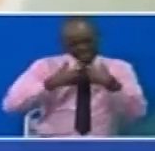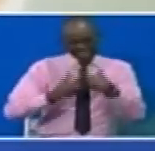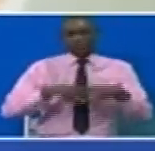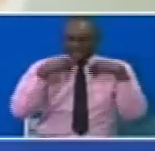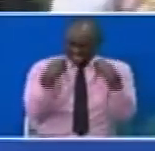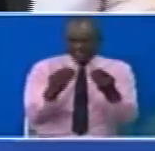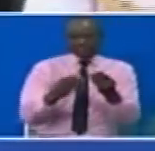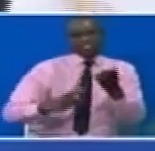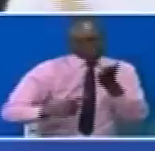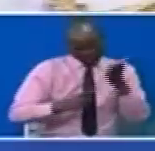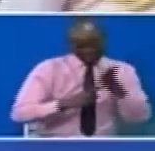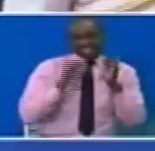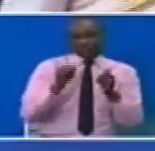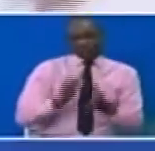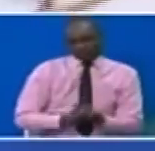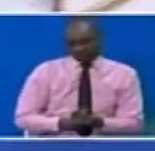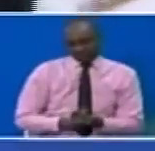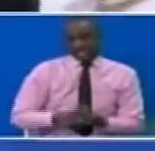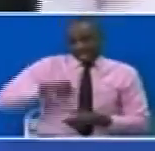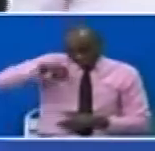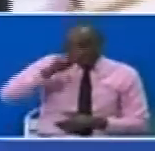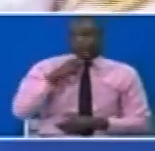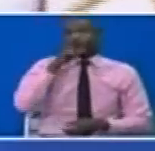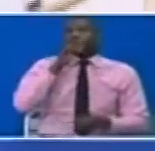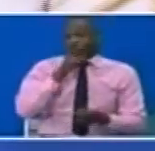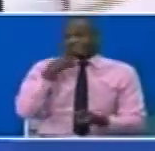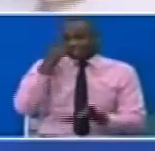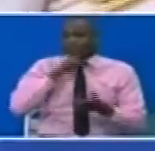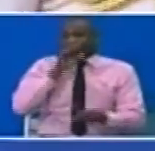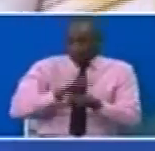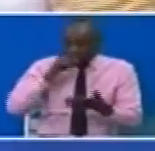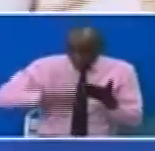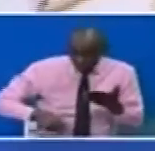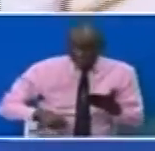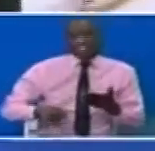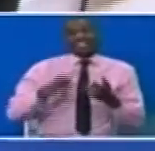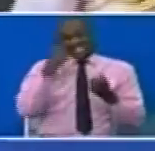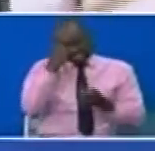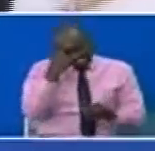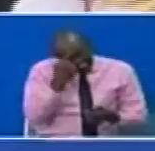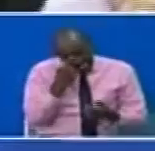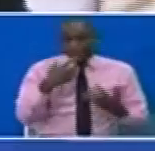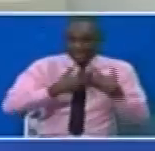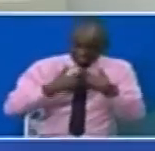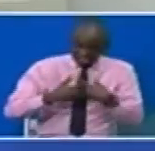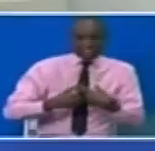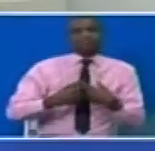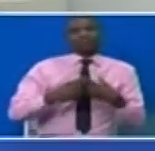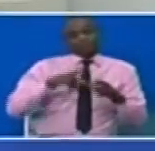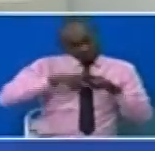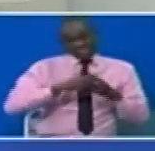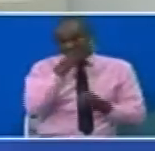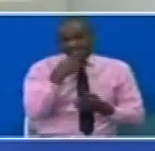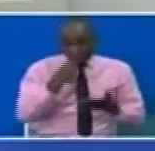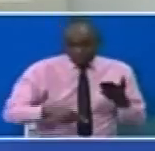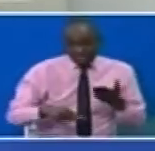the type. Modi has pledged to donate the India-manufactured cancer treatment machine, known